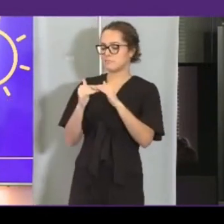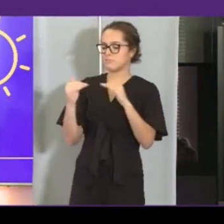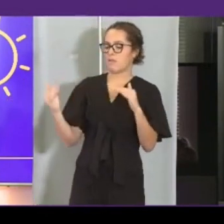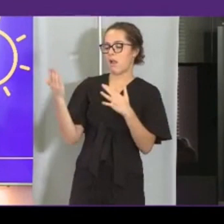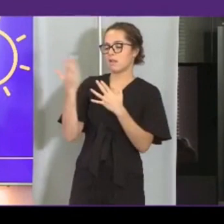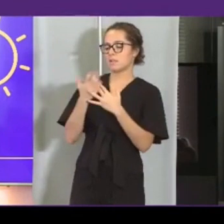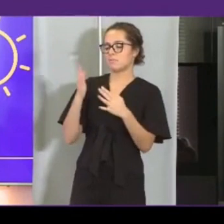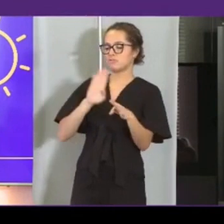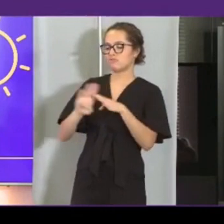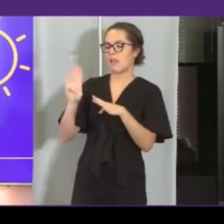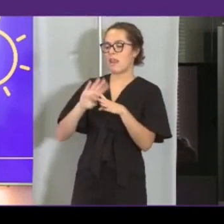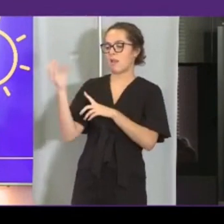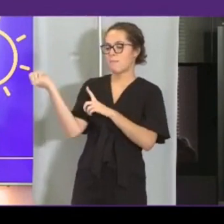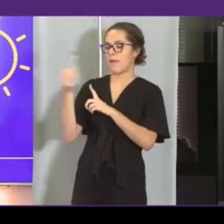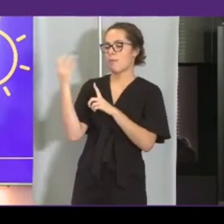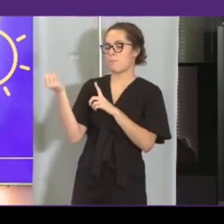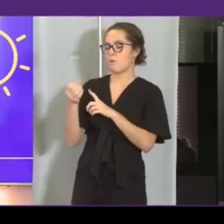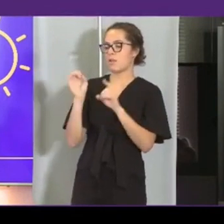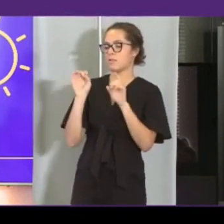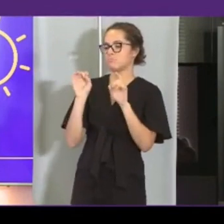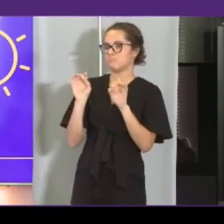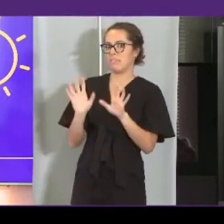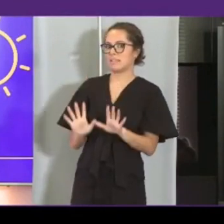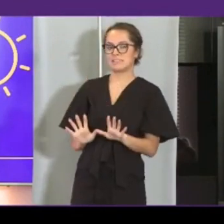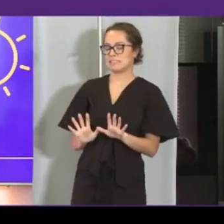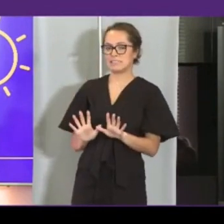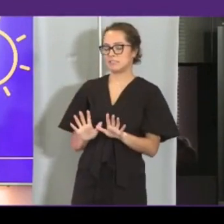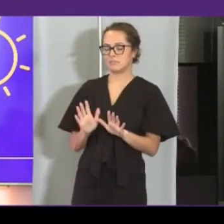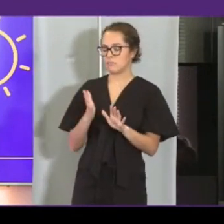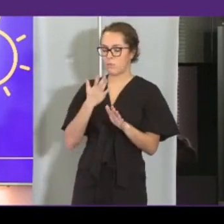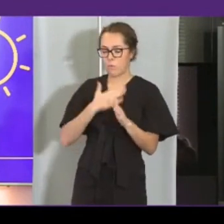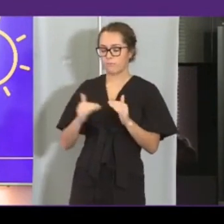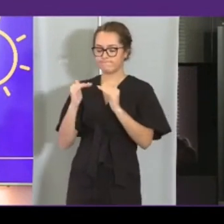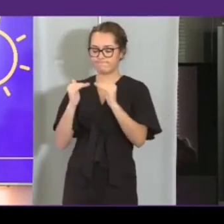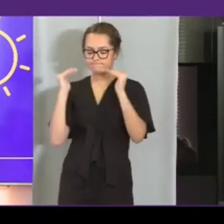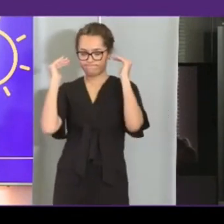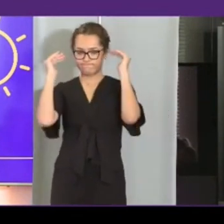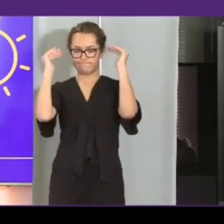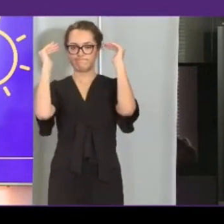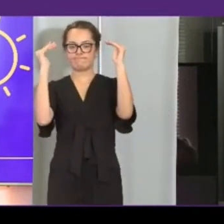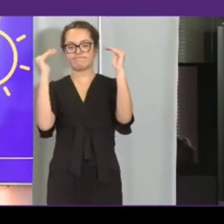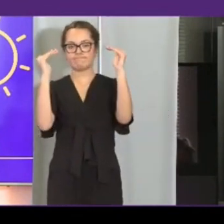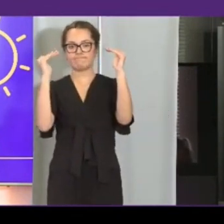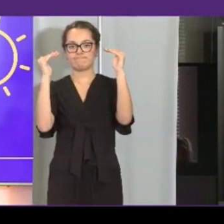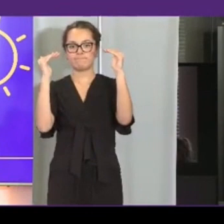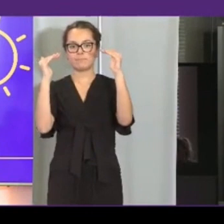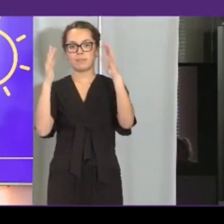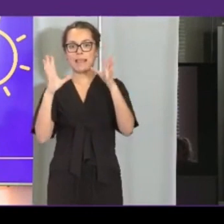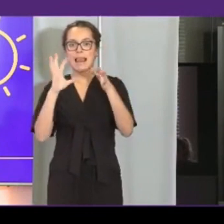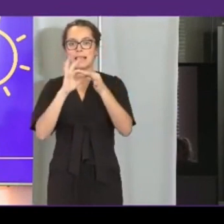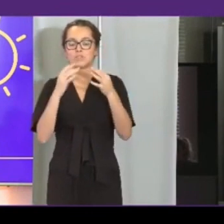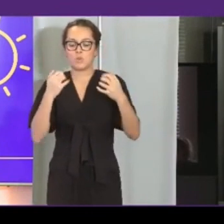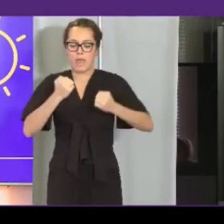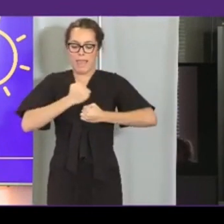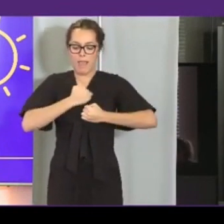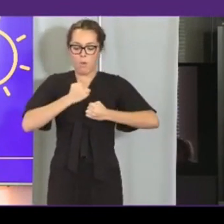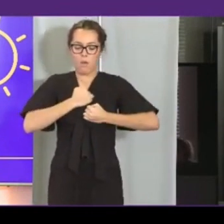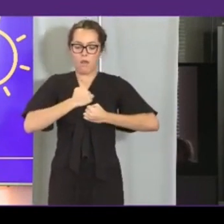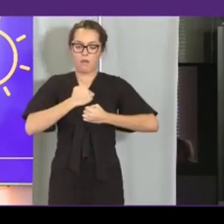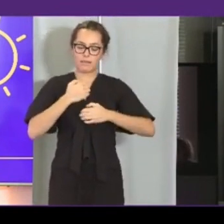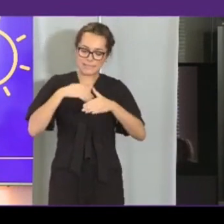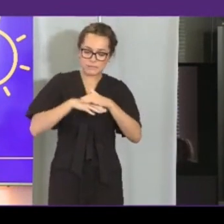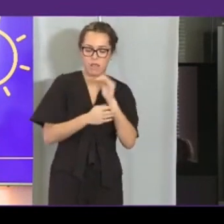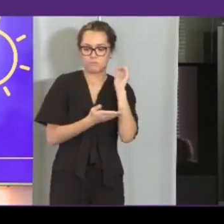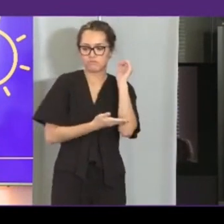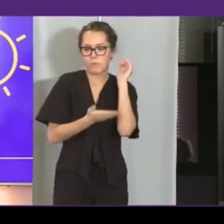on PowerPoints or Workday. That all feeds in as part of the internal promotion and making sure accessibility